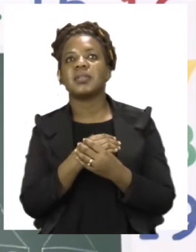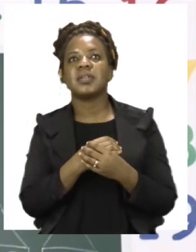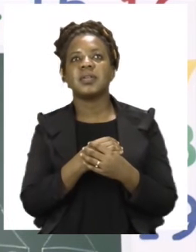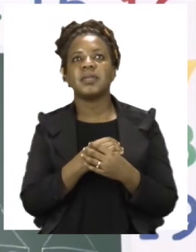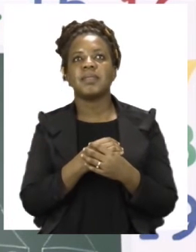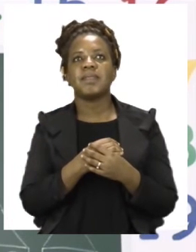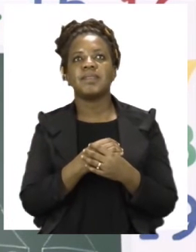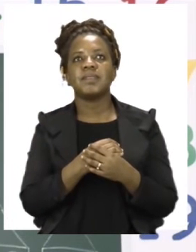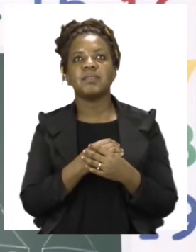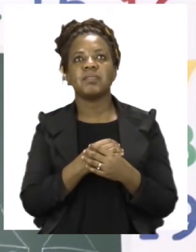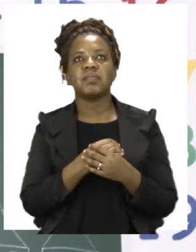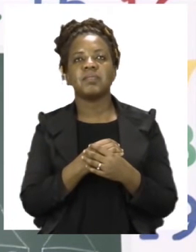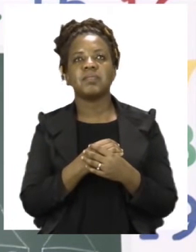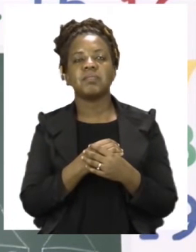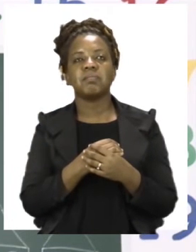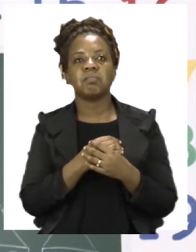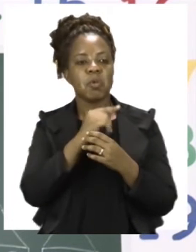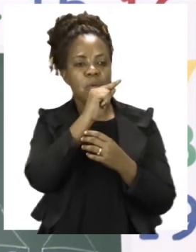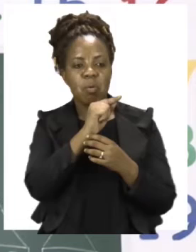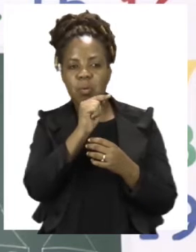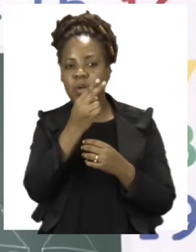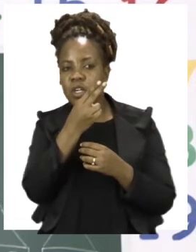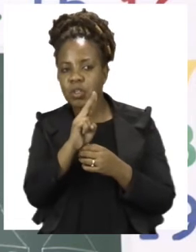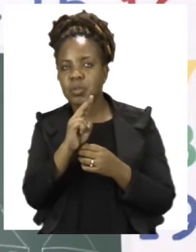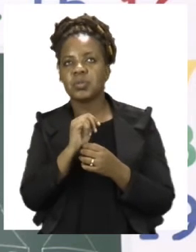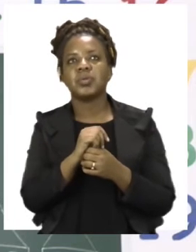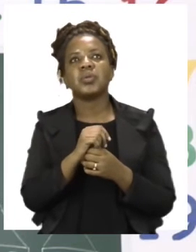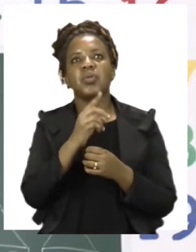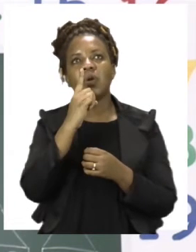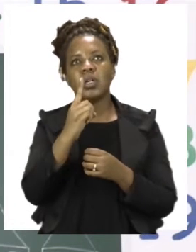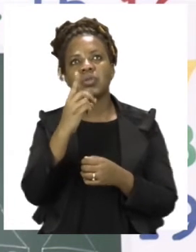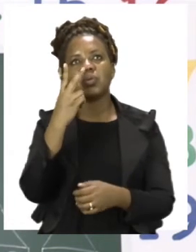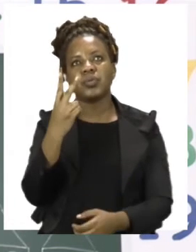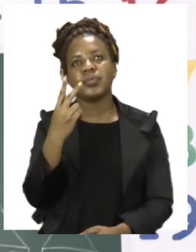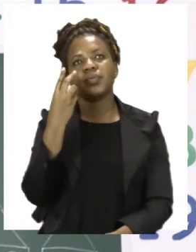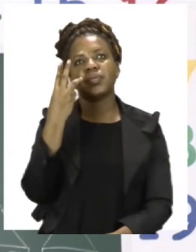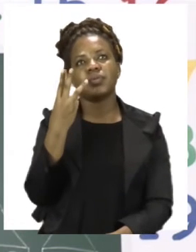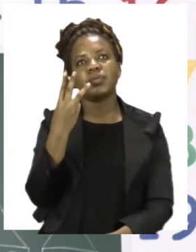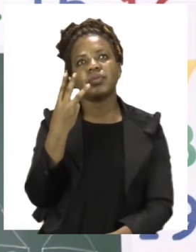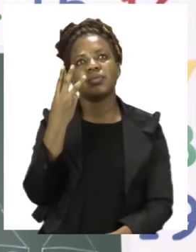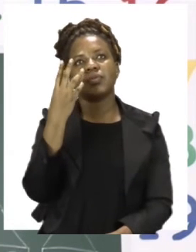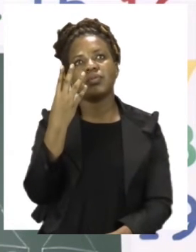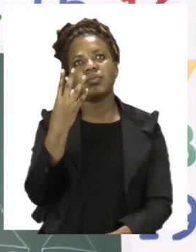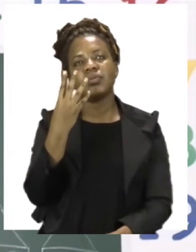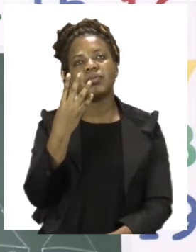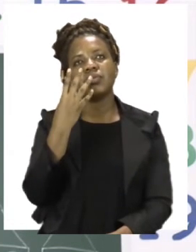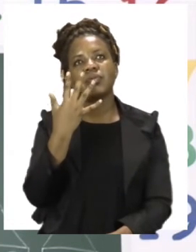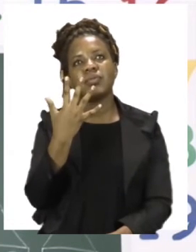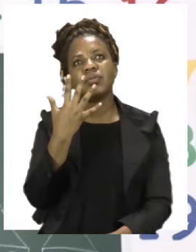from the one before and let's go. 1, 2, 3,